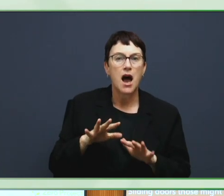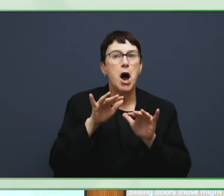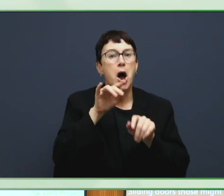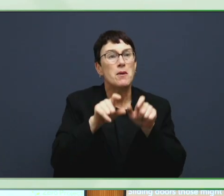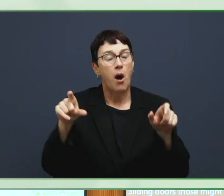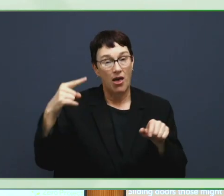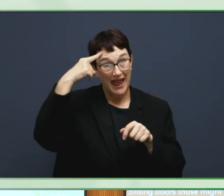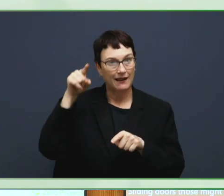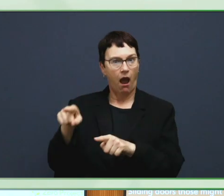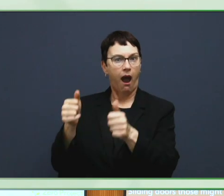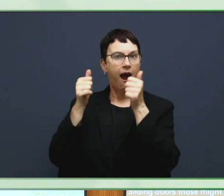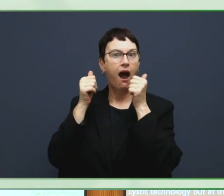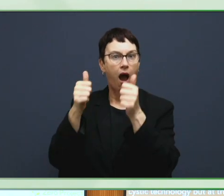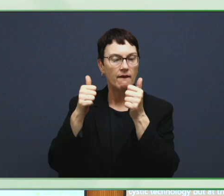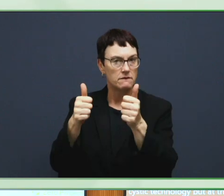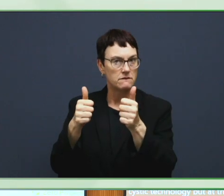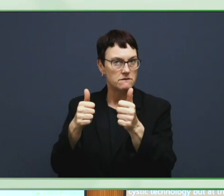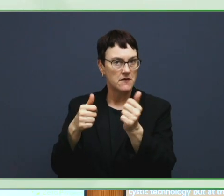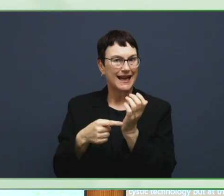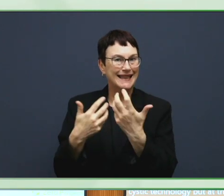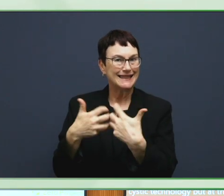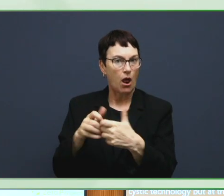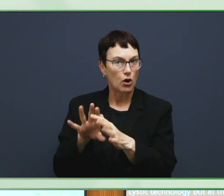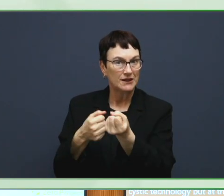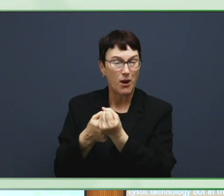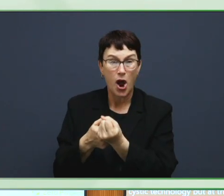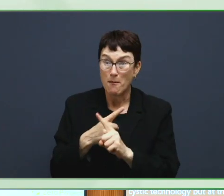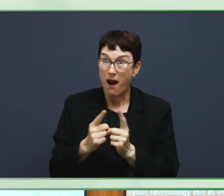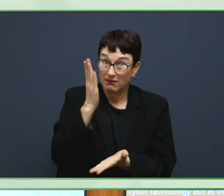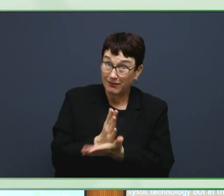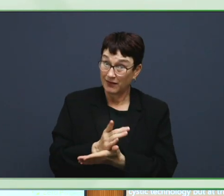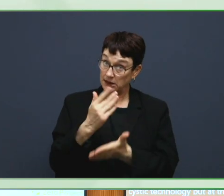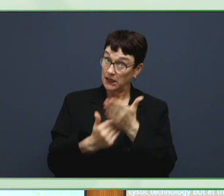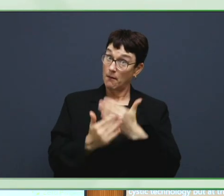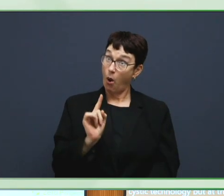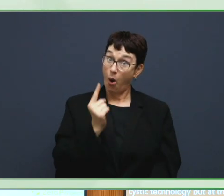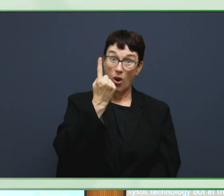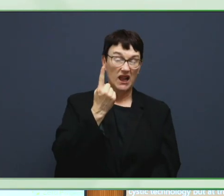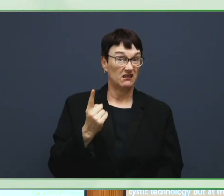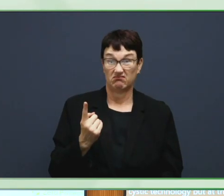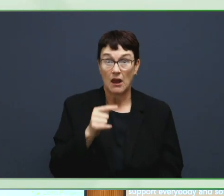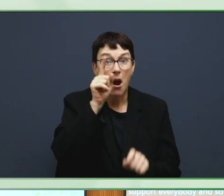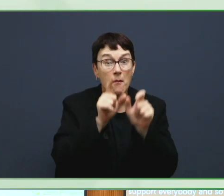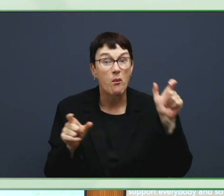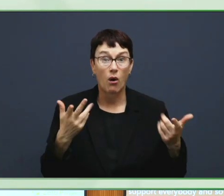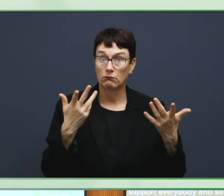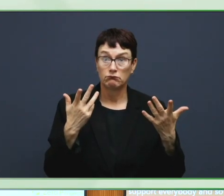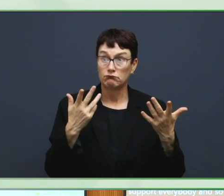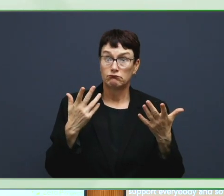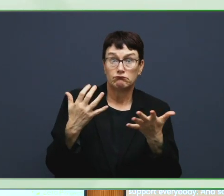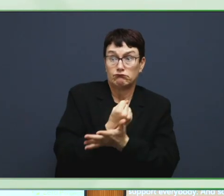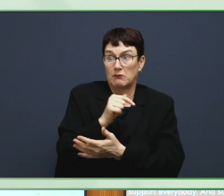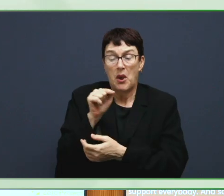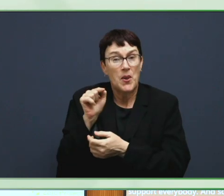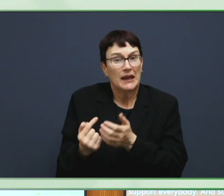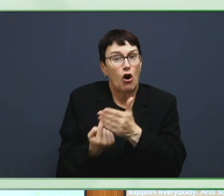they help and support everybody. And so while we are designing and thinking about assistive technology for